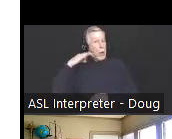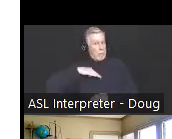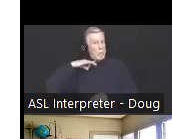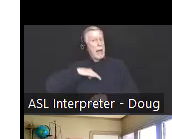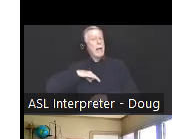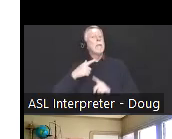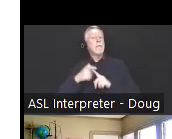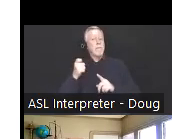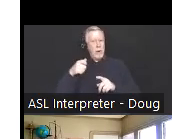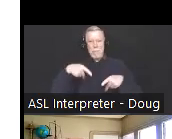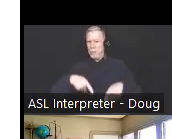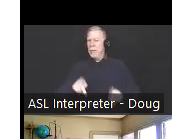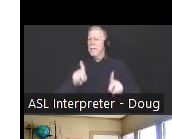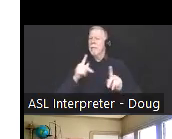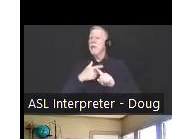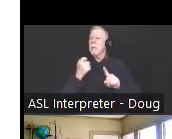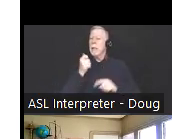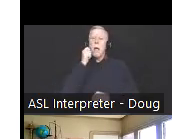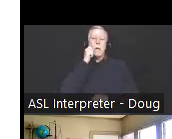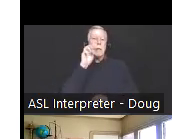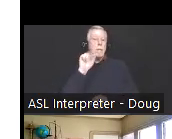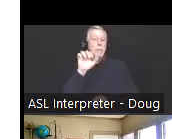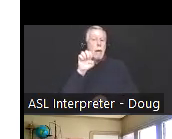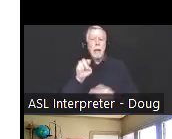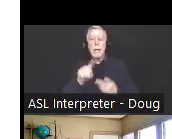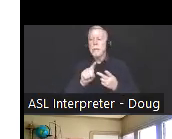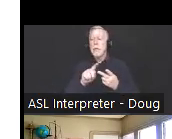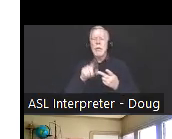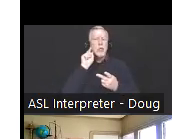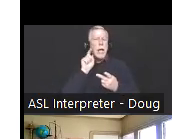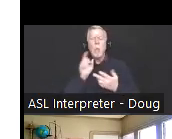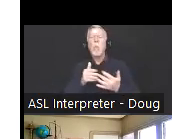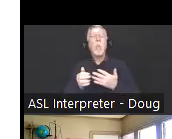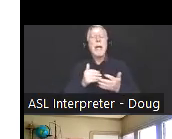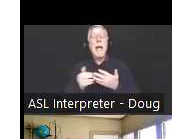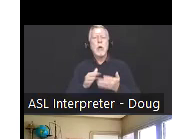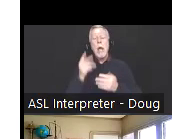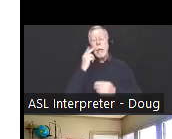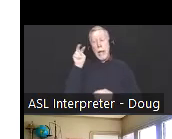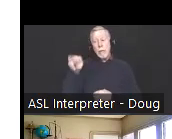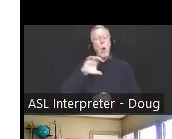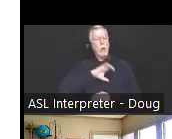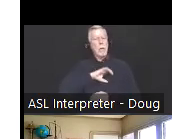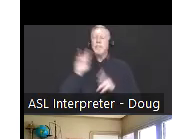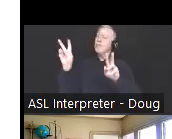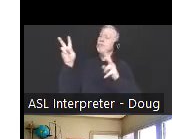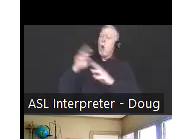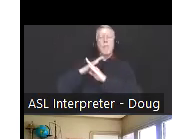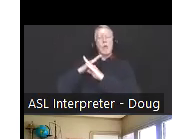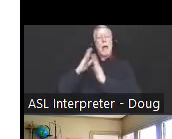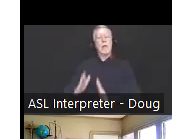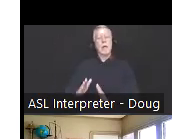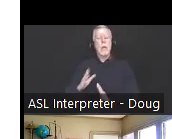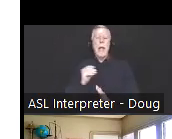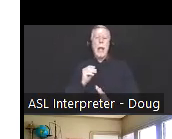of race, because of gender, because of whatever, view them as protectors and the people who are I'm gonna